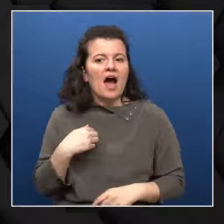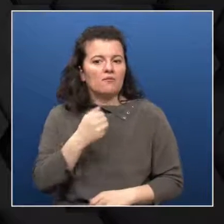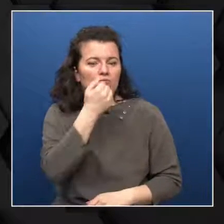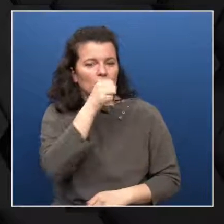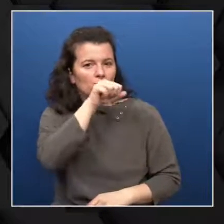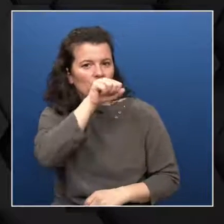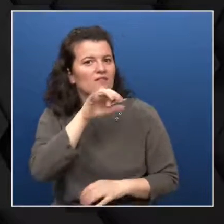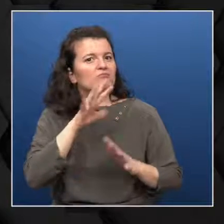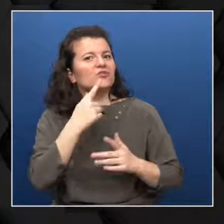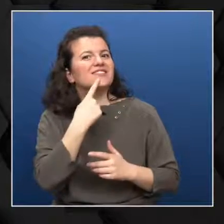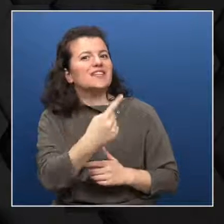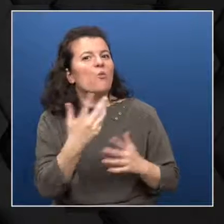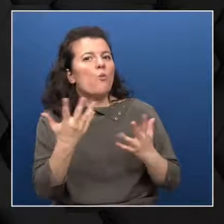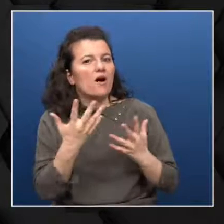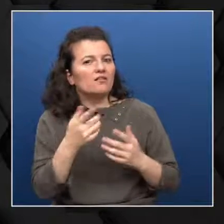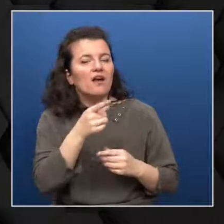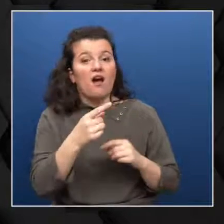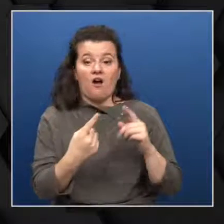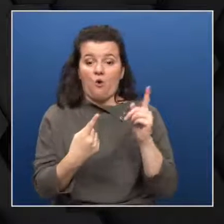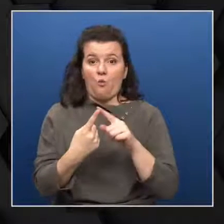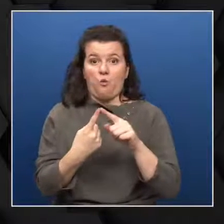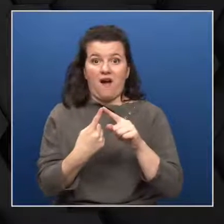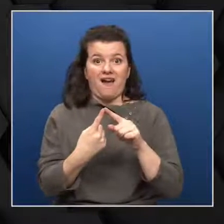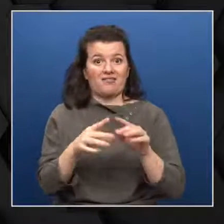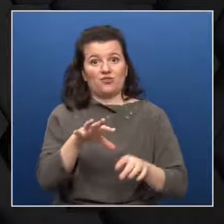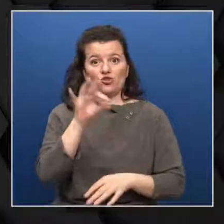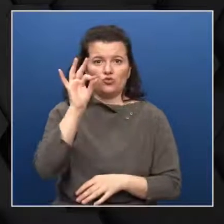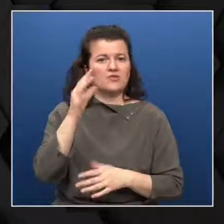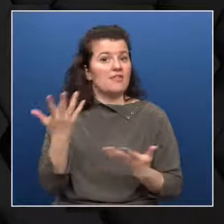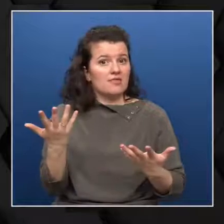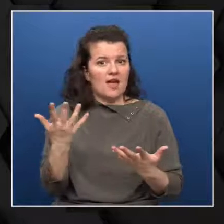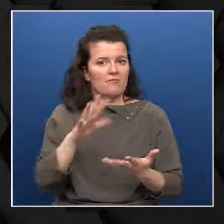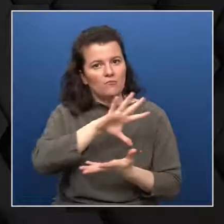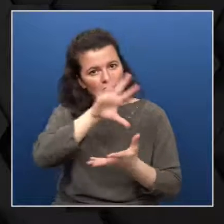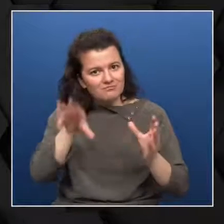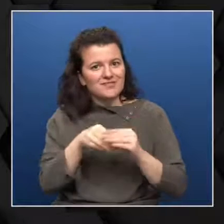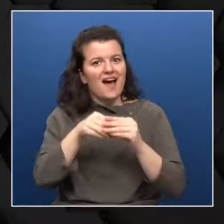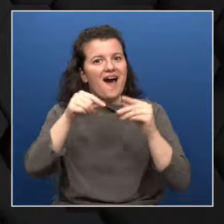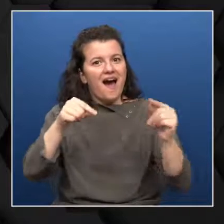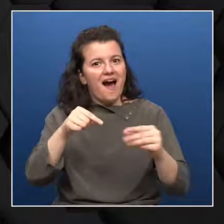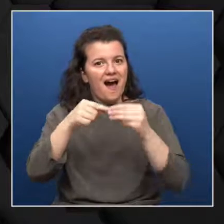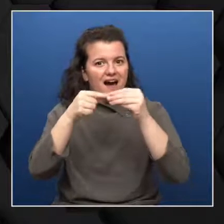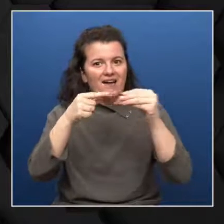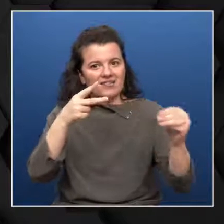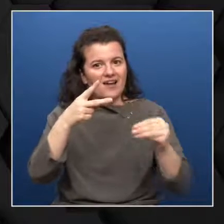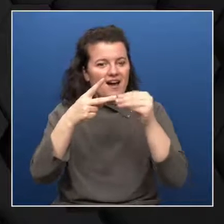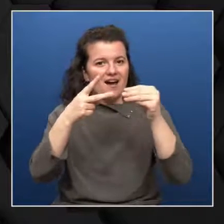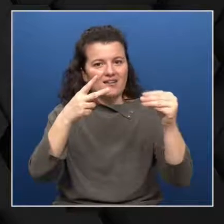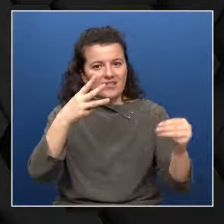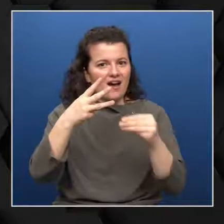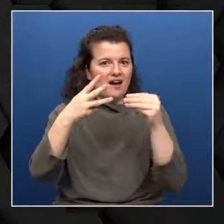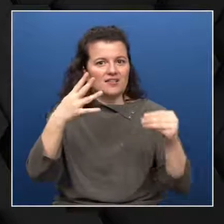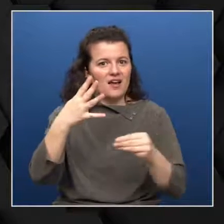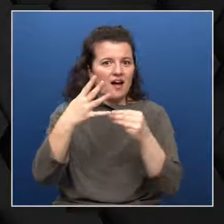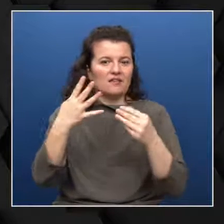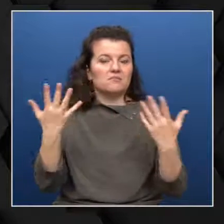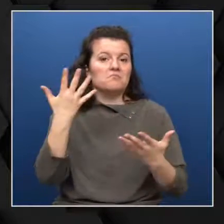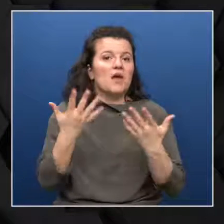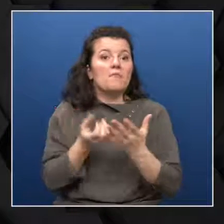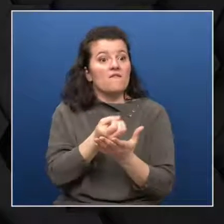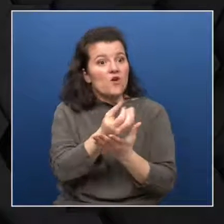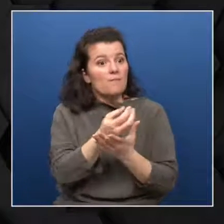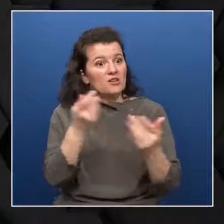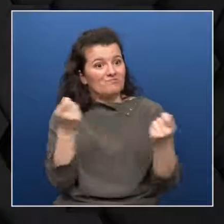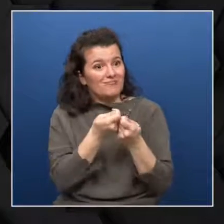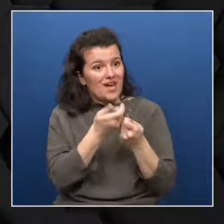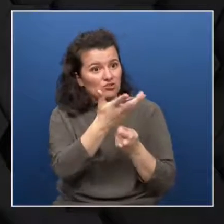language for your session, and it's not just about having captions. It's an and, because people consume information in different ways. And